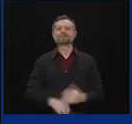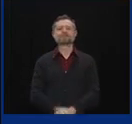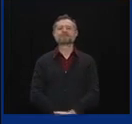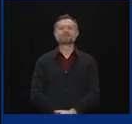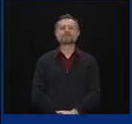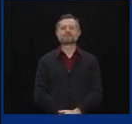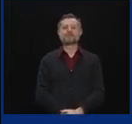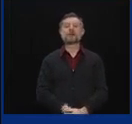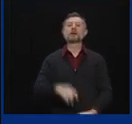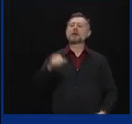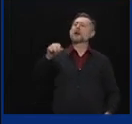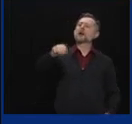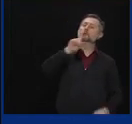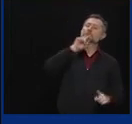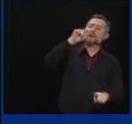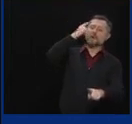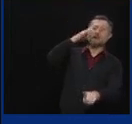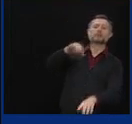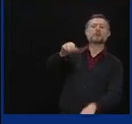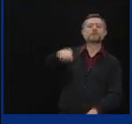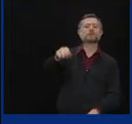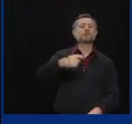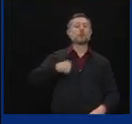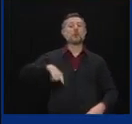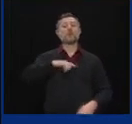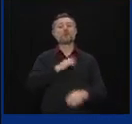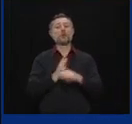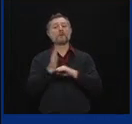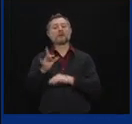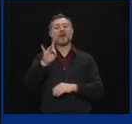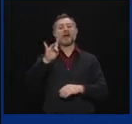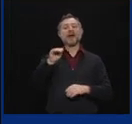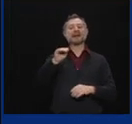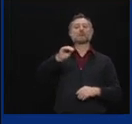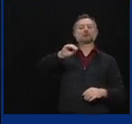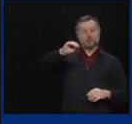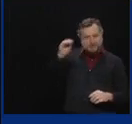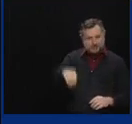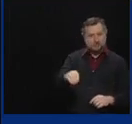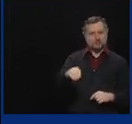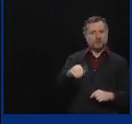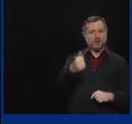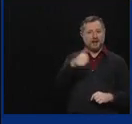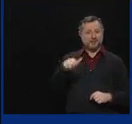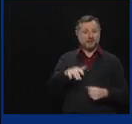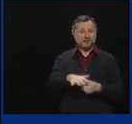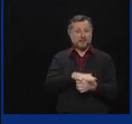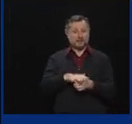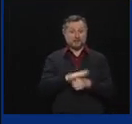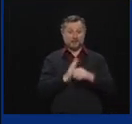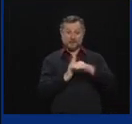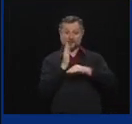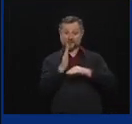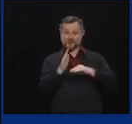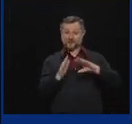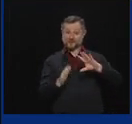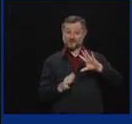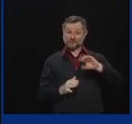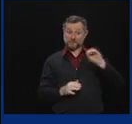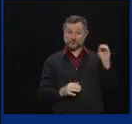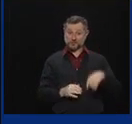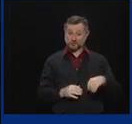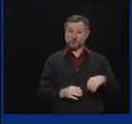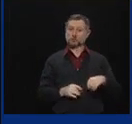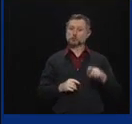Yes, we are over 8%, and I would say any area that's over 5% should be